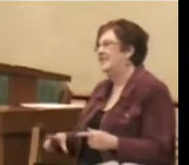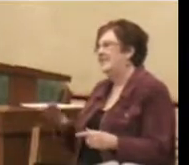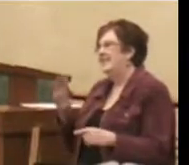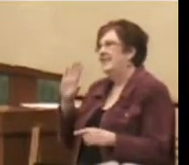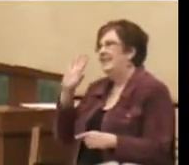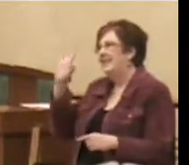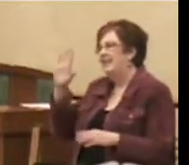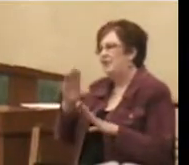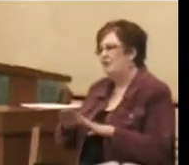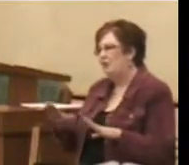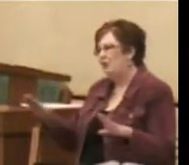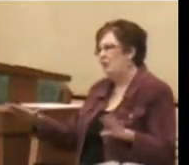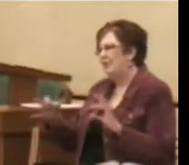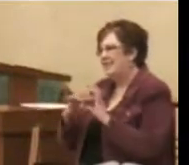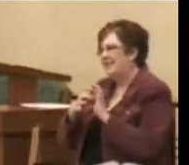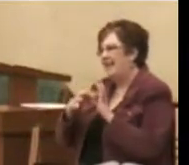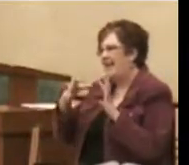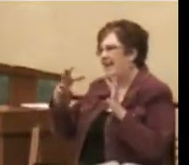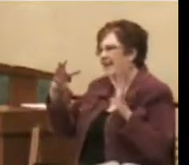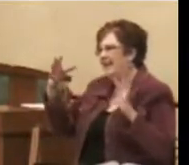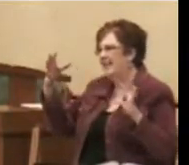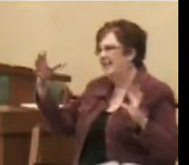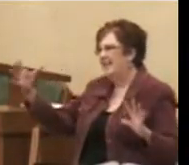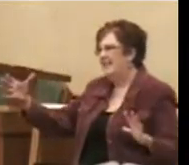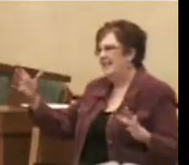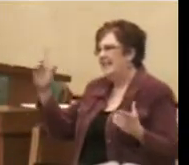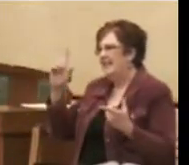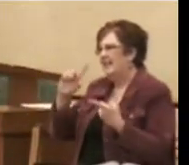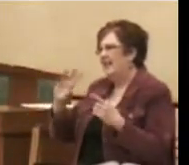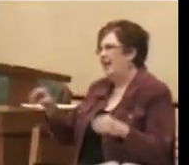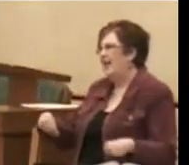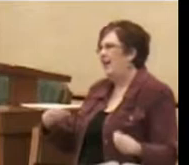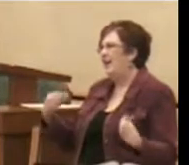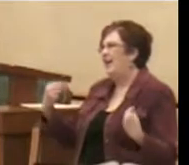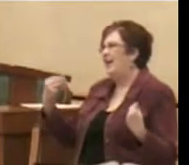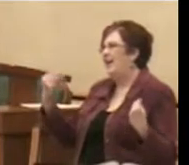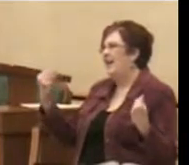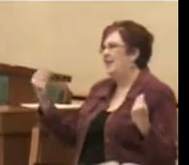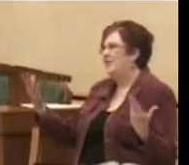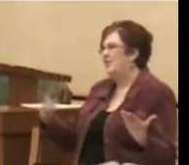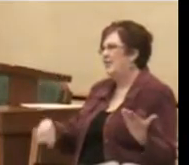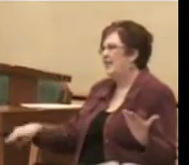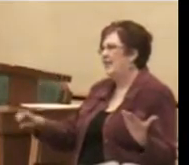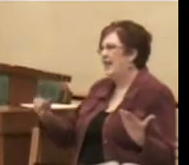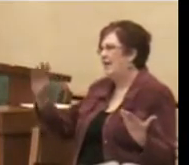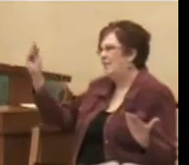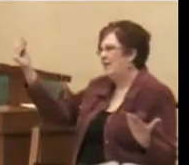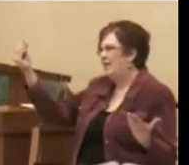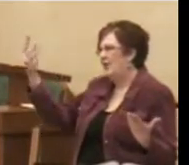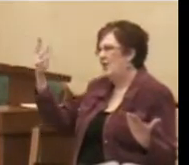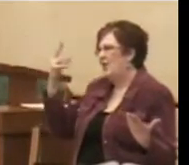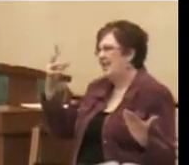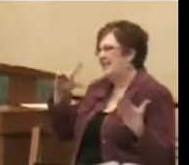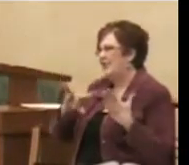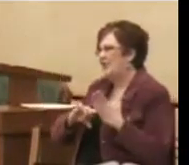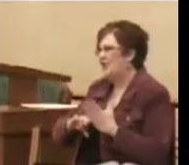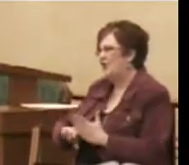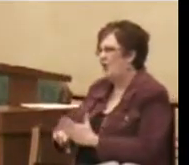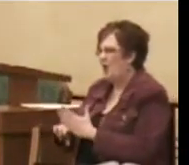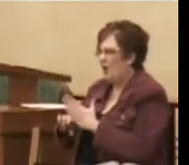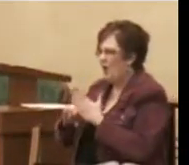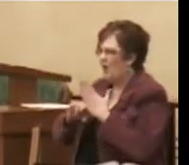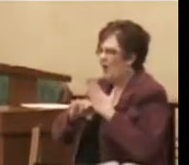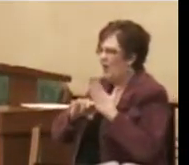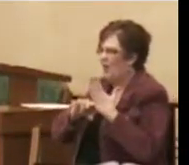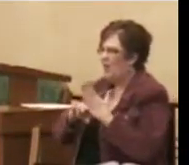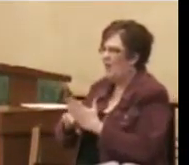children sever. Unto them his grace he knoweth, and